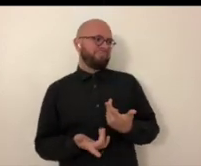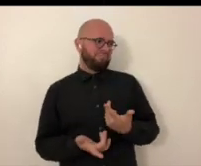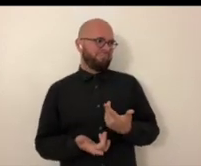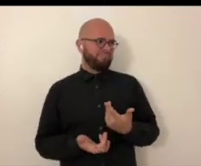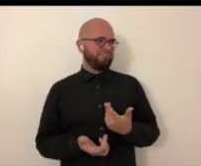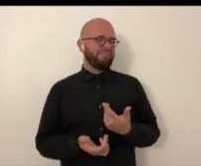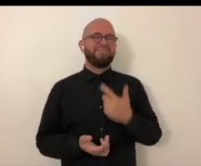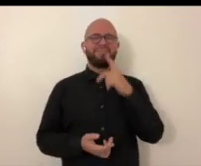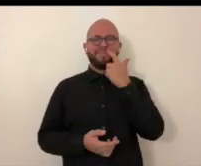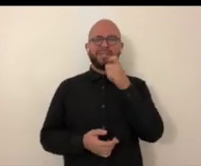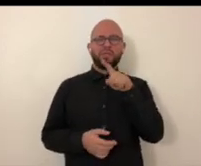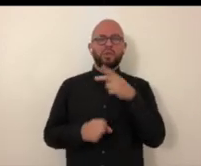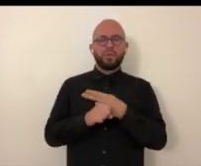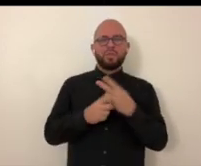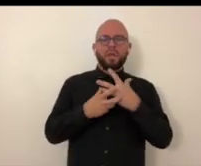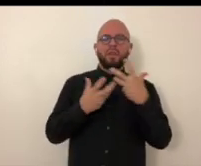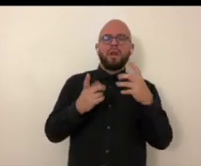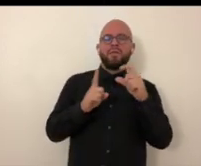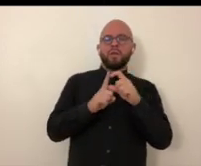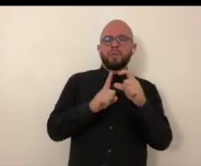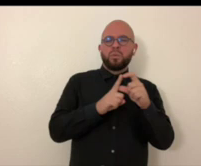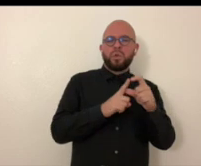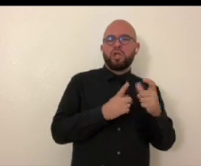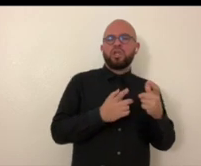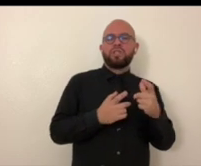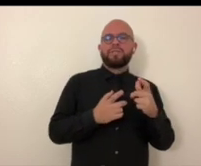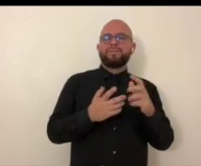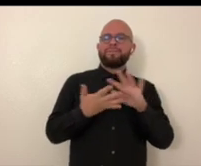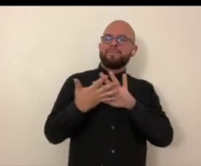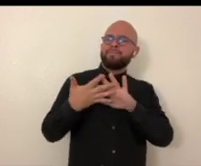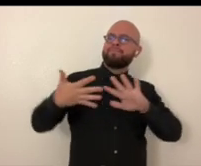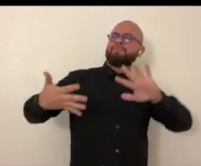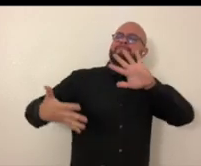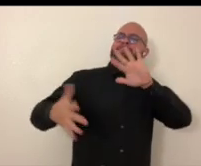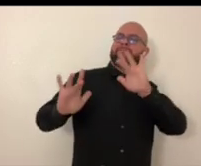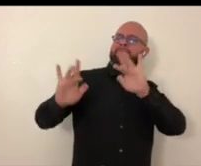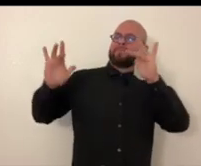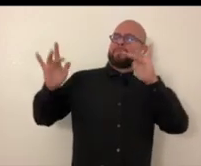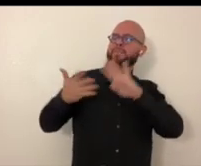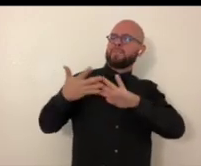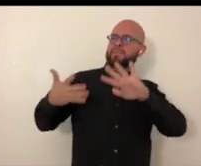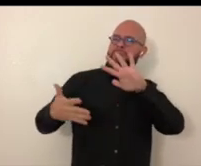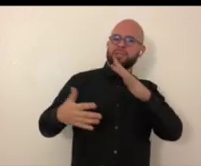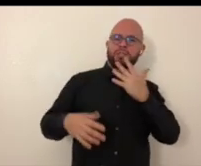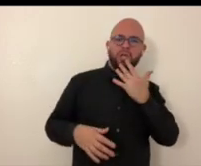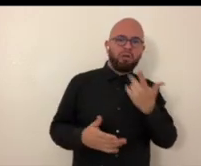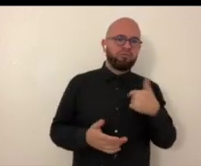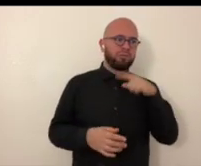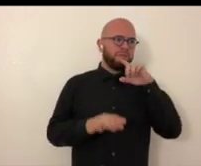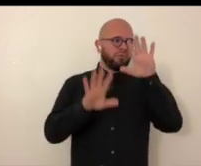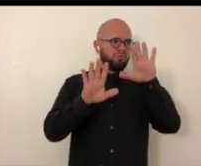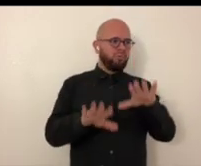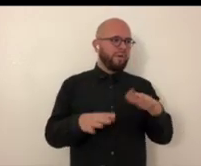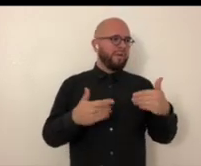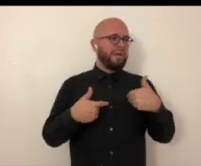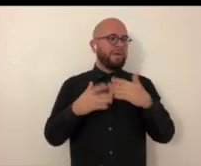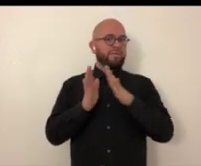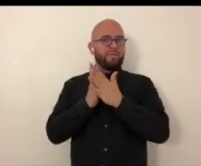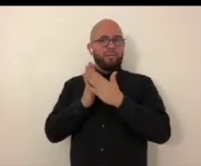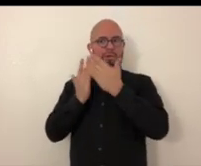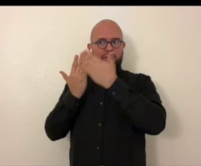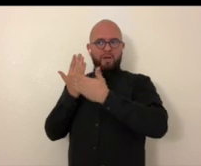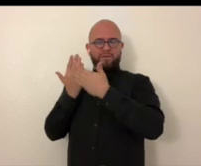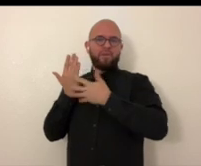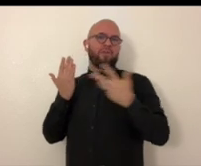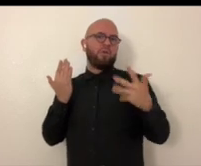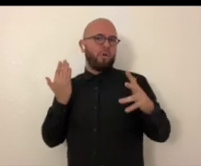that. Yeah, taking pride in it instead, Yeah. because you do use a lot of those sorts of bright contrast and